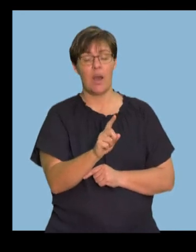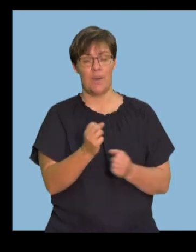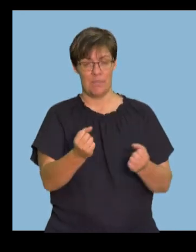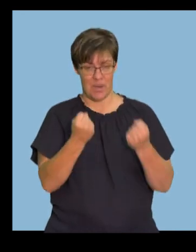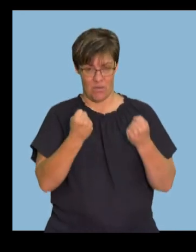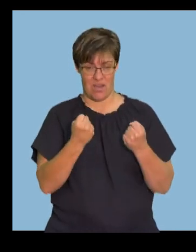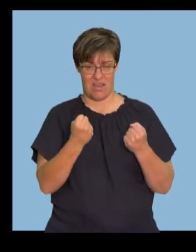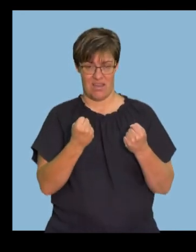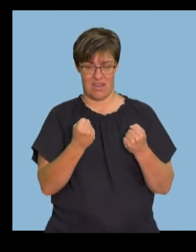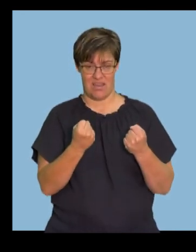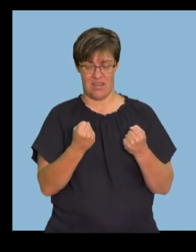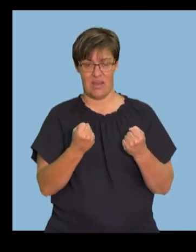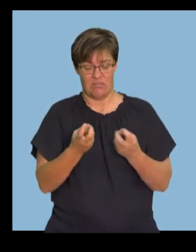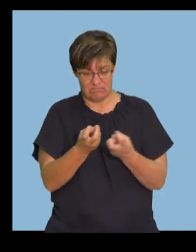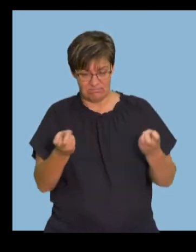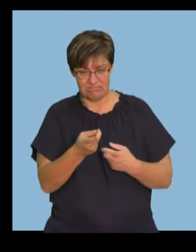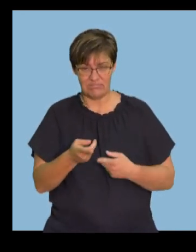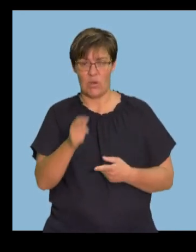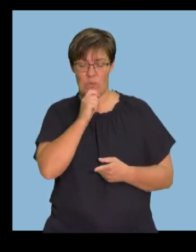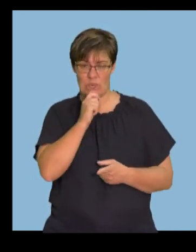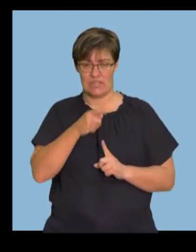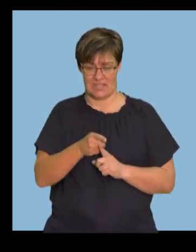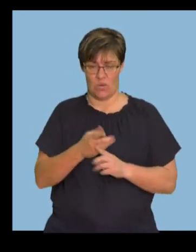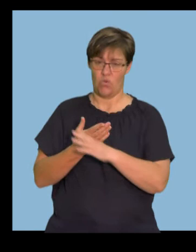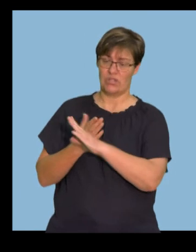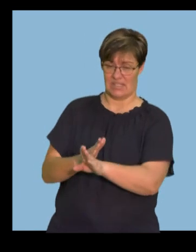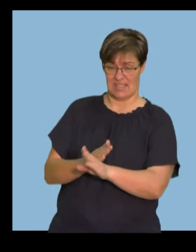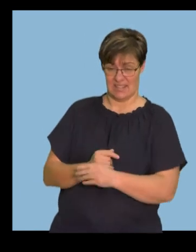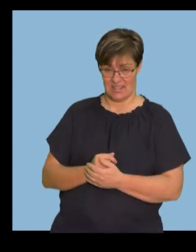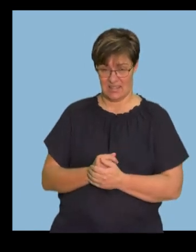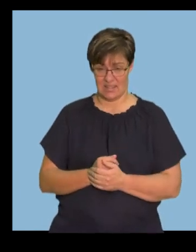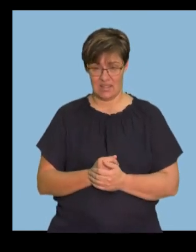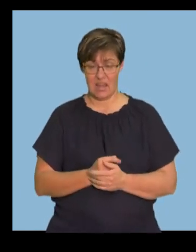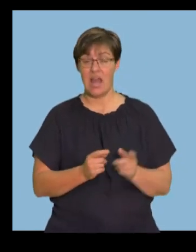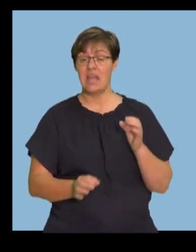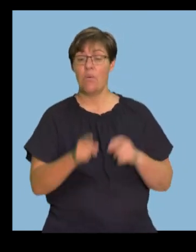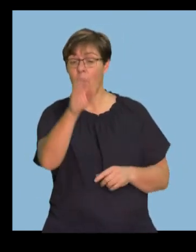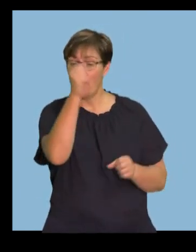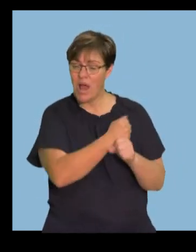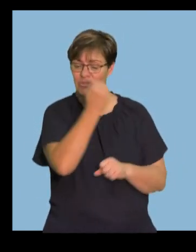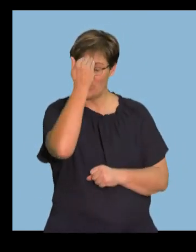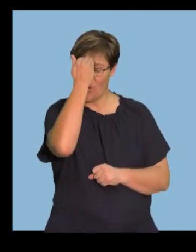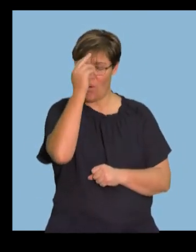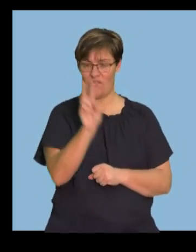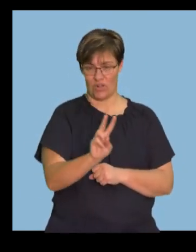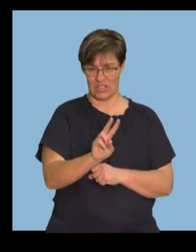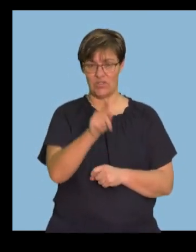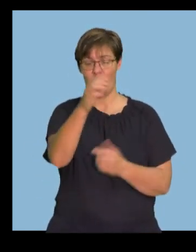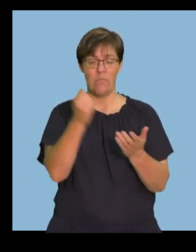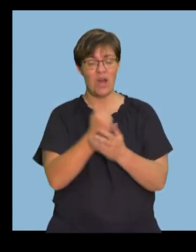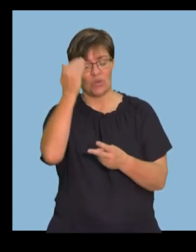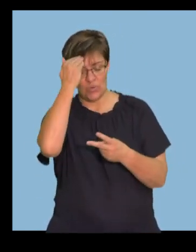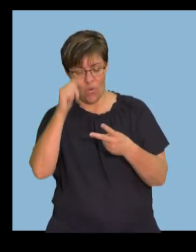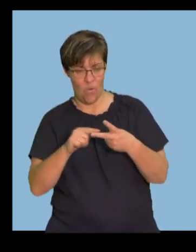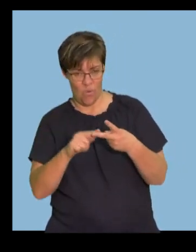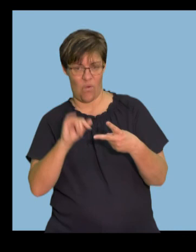the power dissipated by, you know, a component or a resistor in a circuit, if we know the voltage across it as